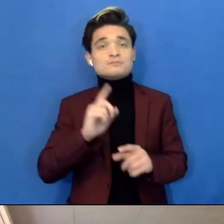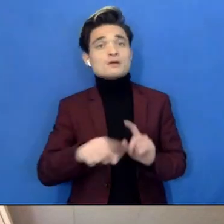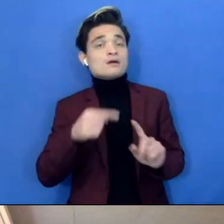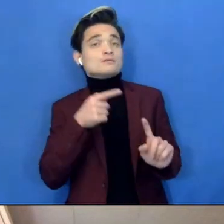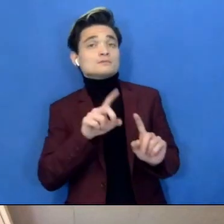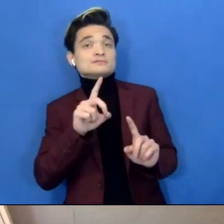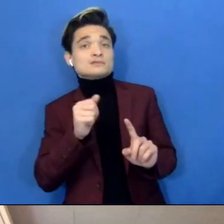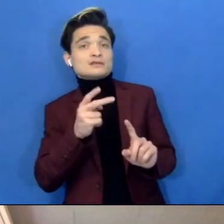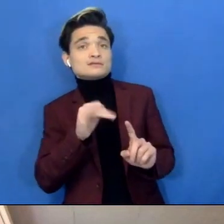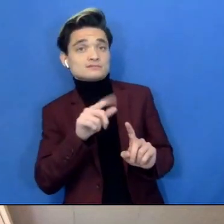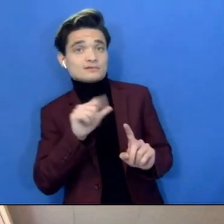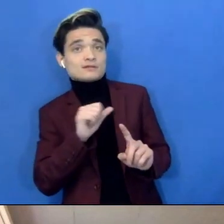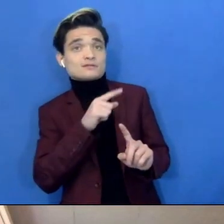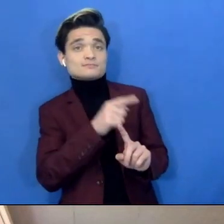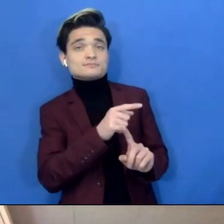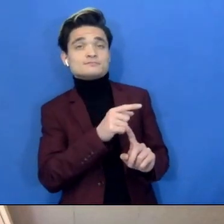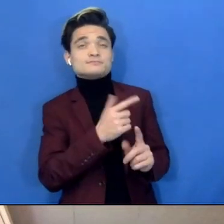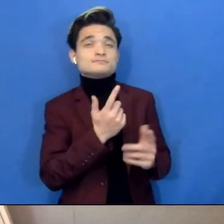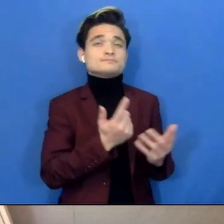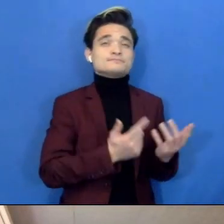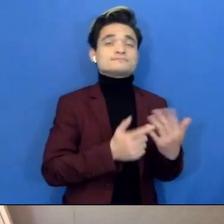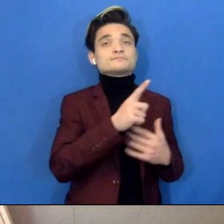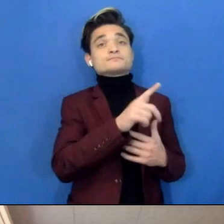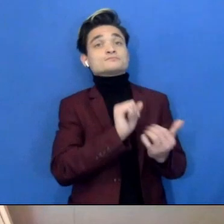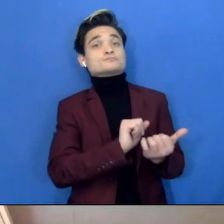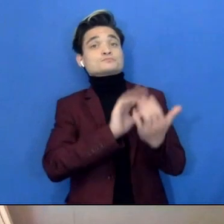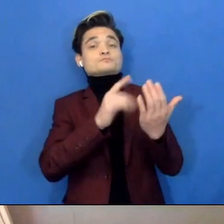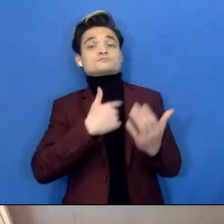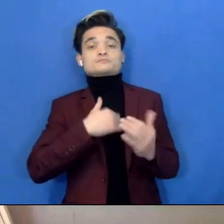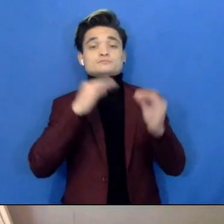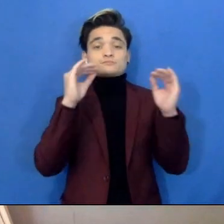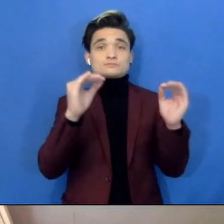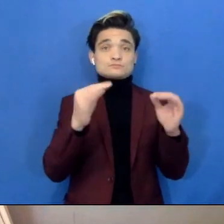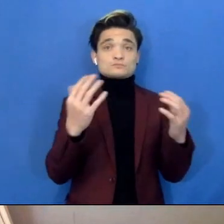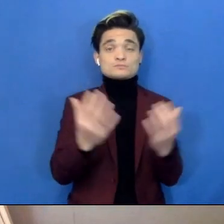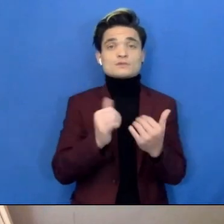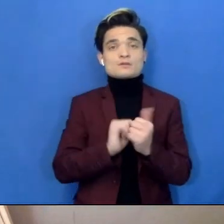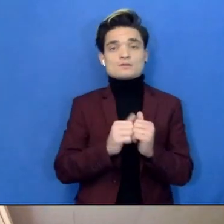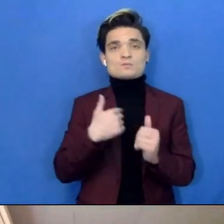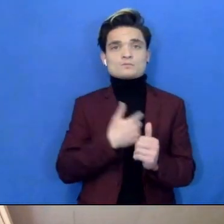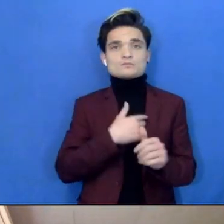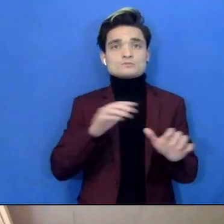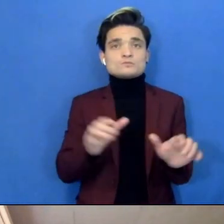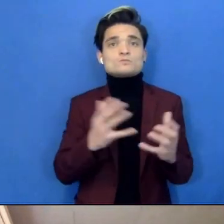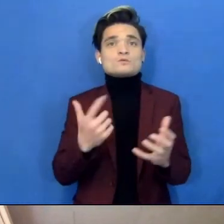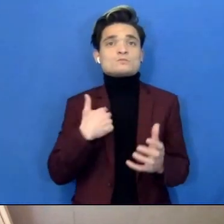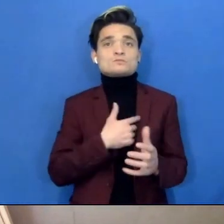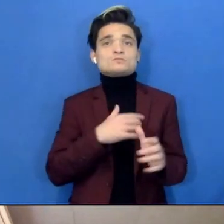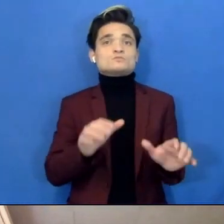one way to look at characters, the way that I teach, is how you do what you do is who you are. So that's